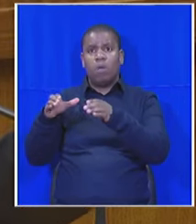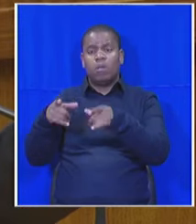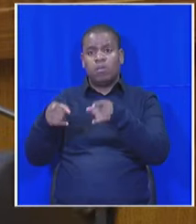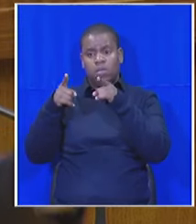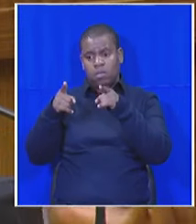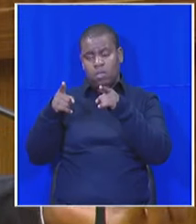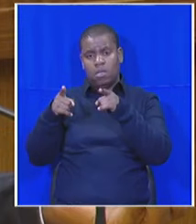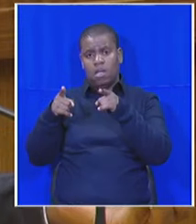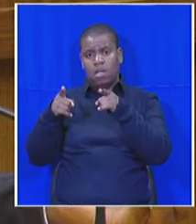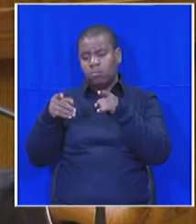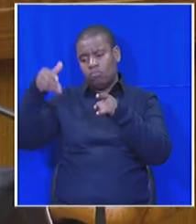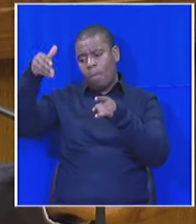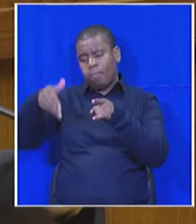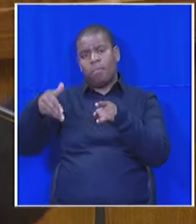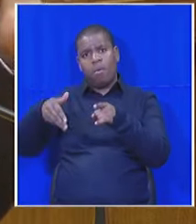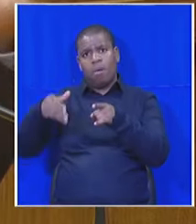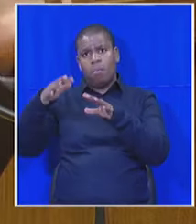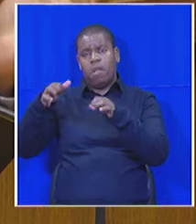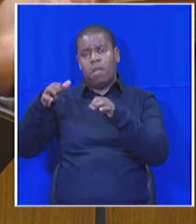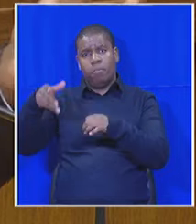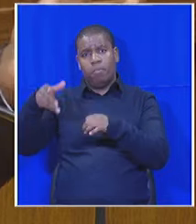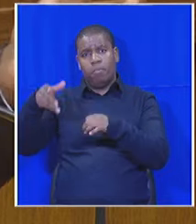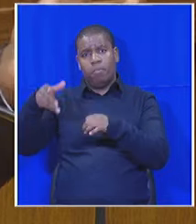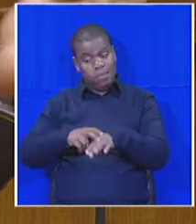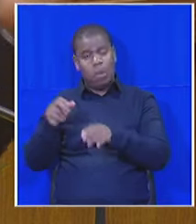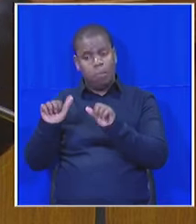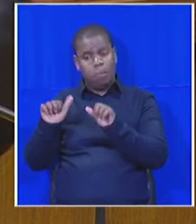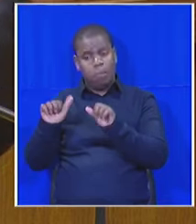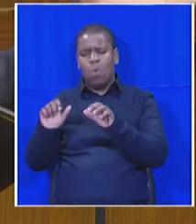opposition in this House.